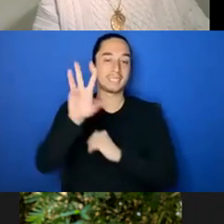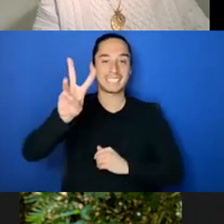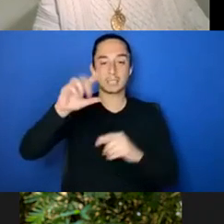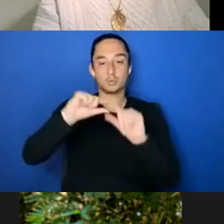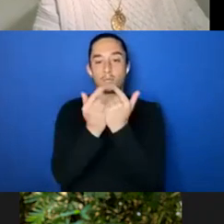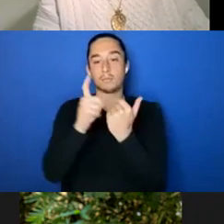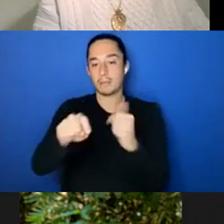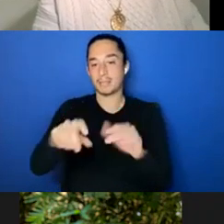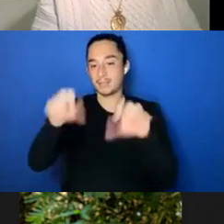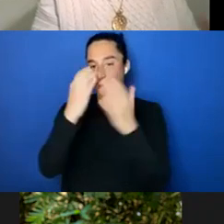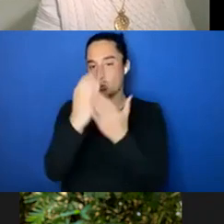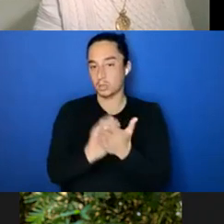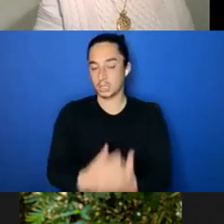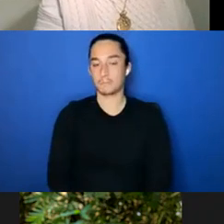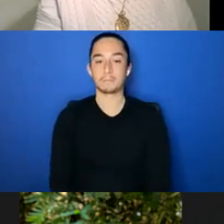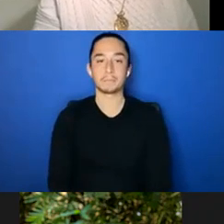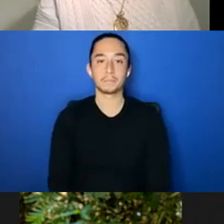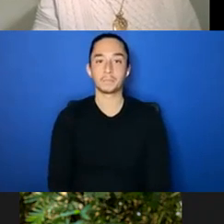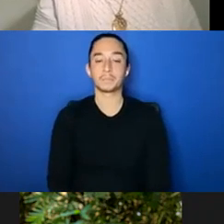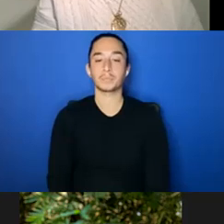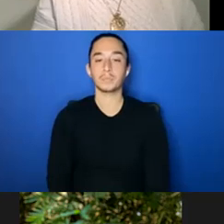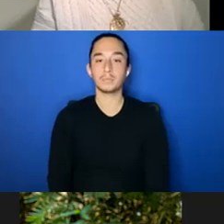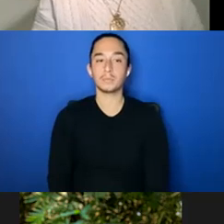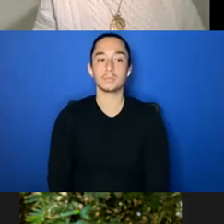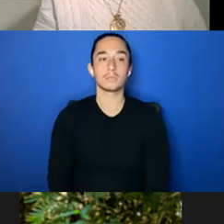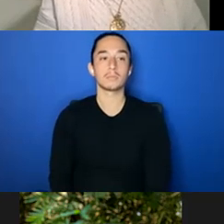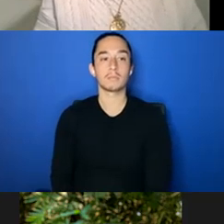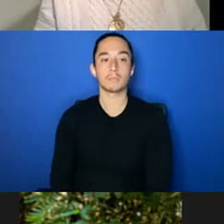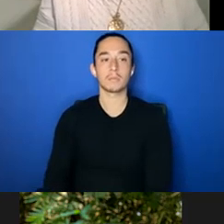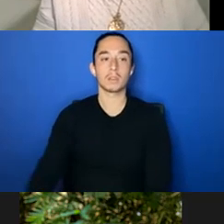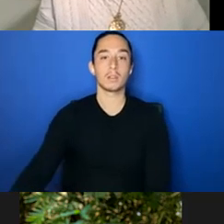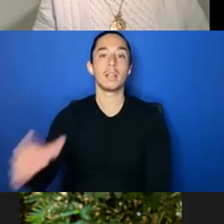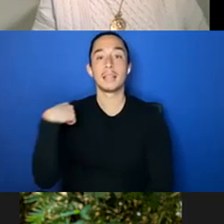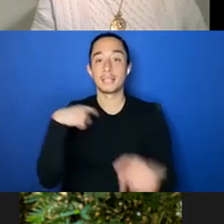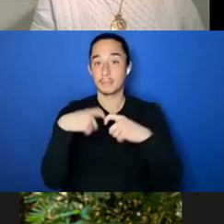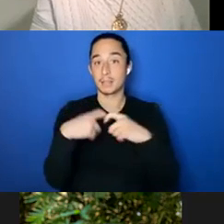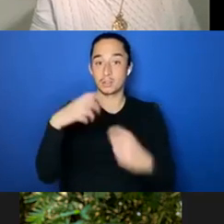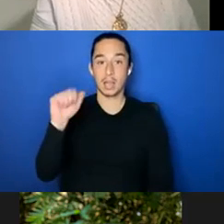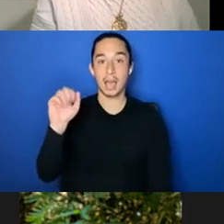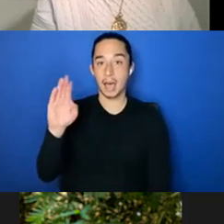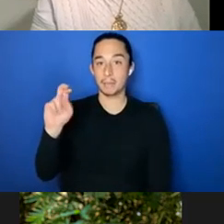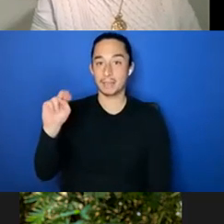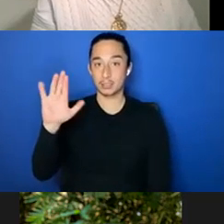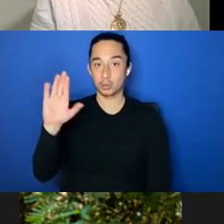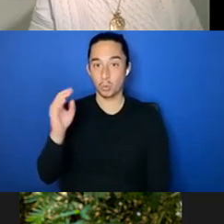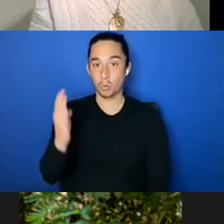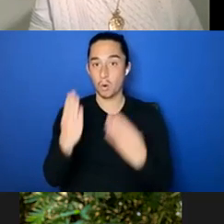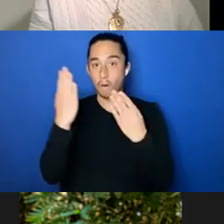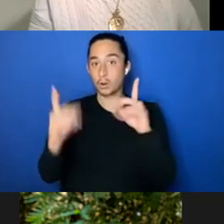to take courses in. Is there a Marie- Spanish ab initio offer? Is another question.